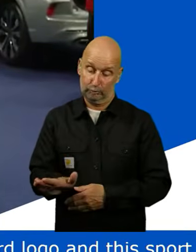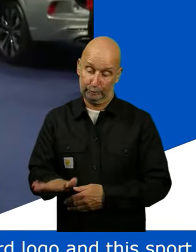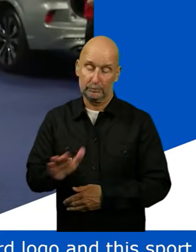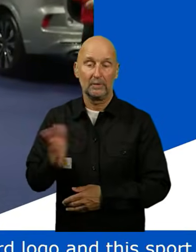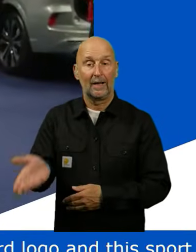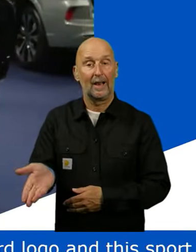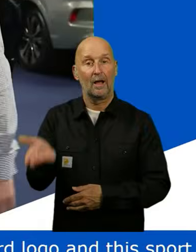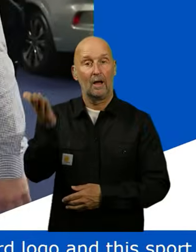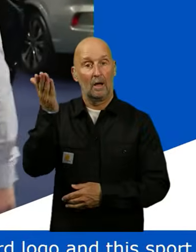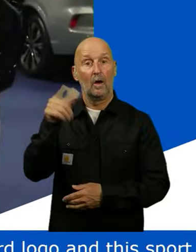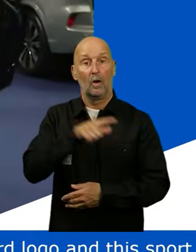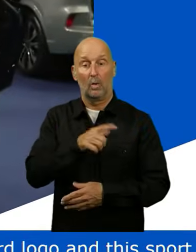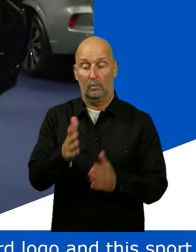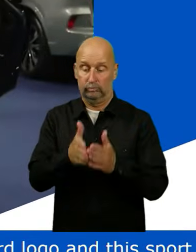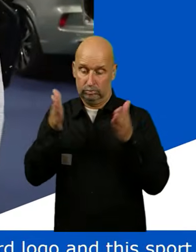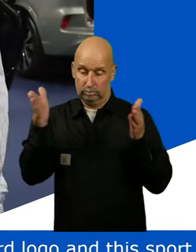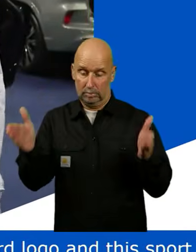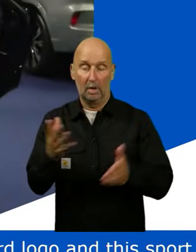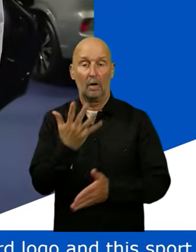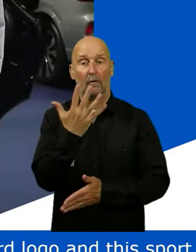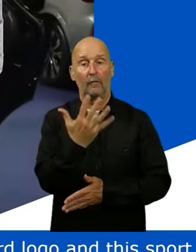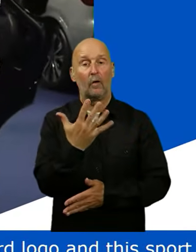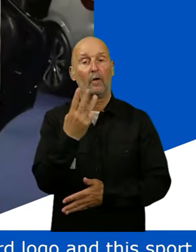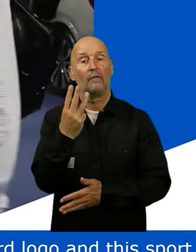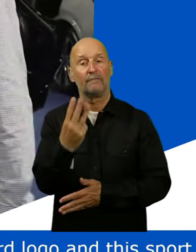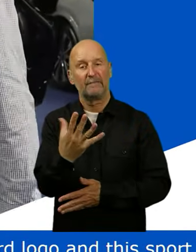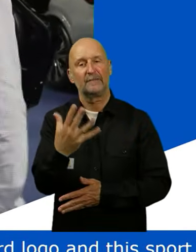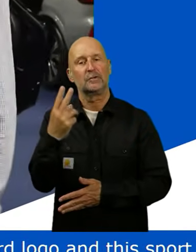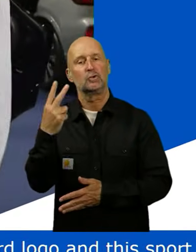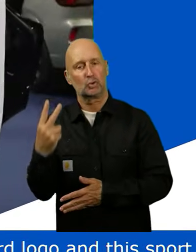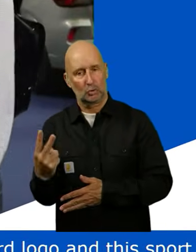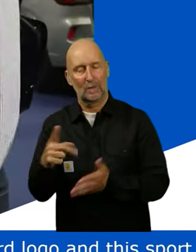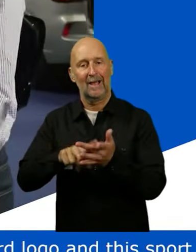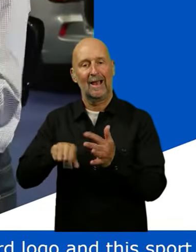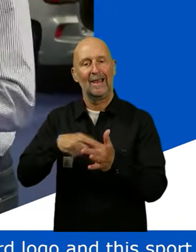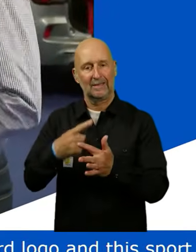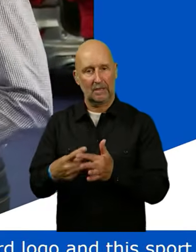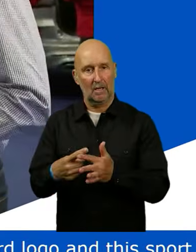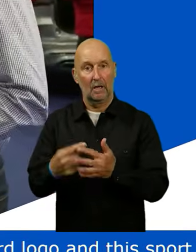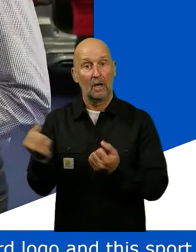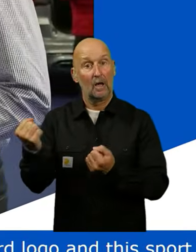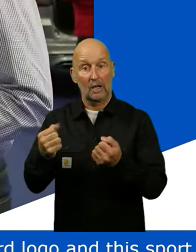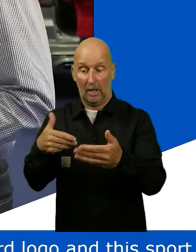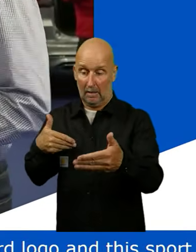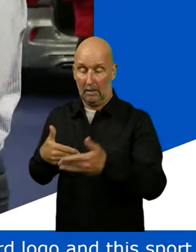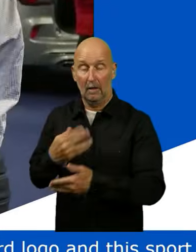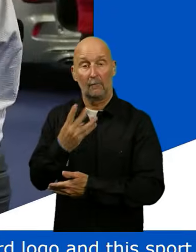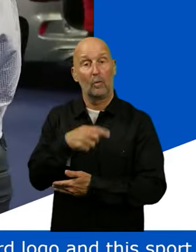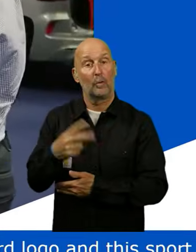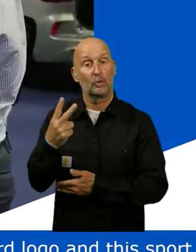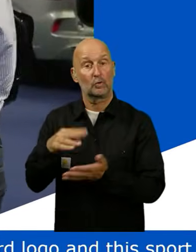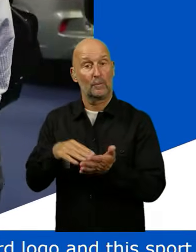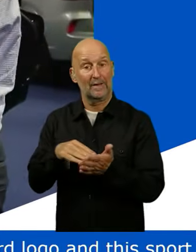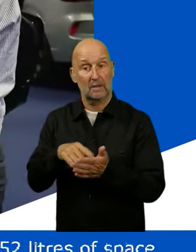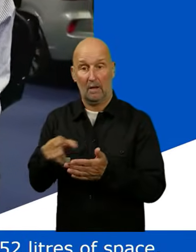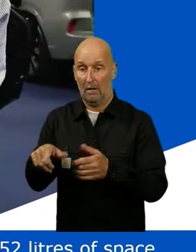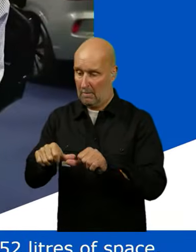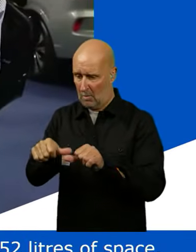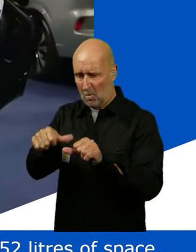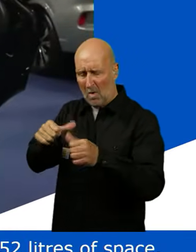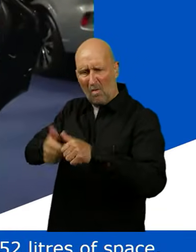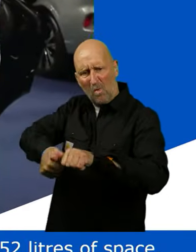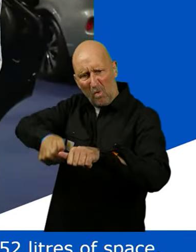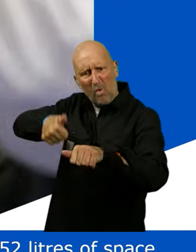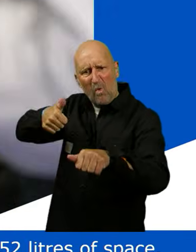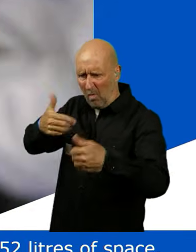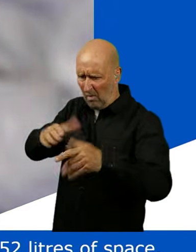This opens up 452 litres of space. Now, again, remember, this is a car that's around 4.2 metres long, yet you have this